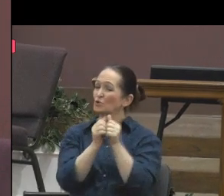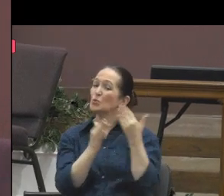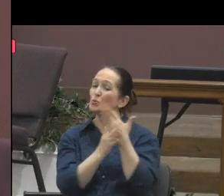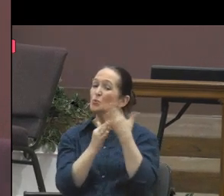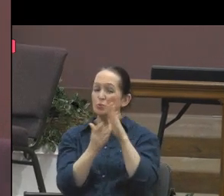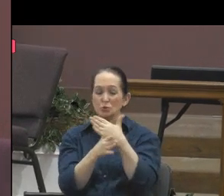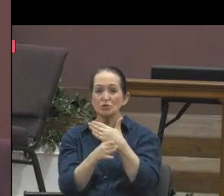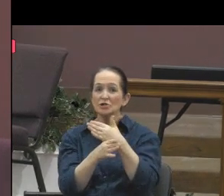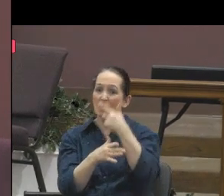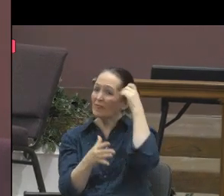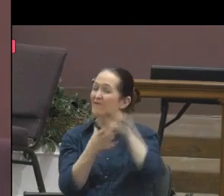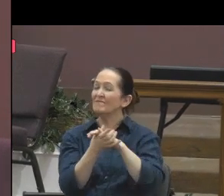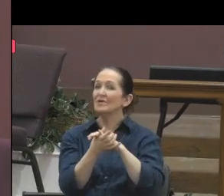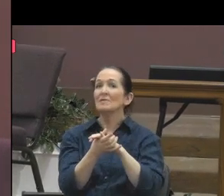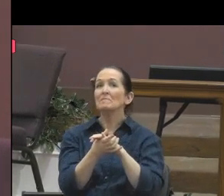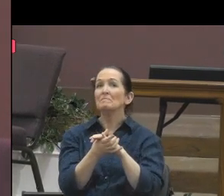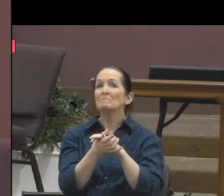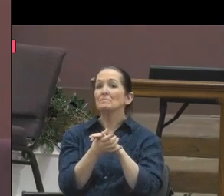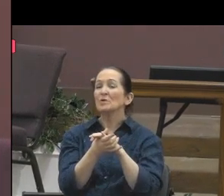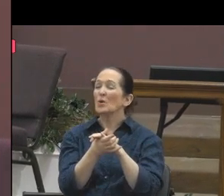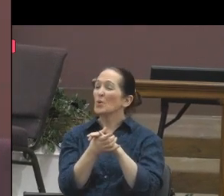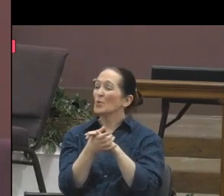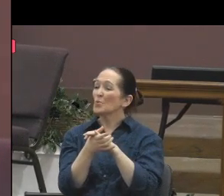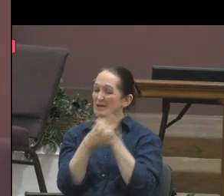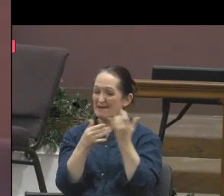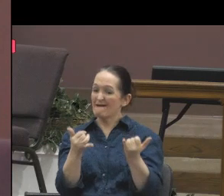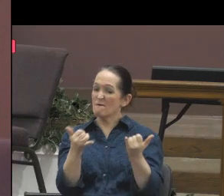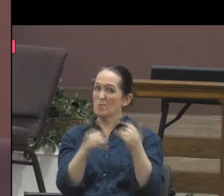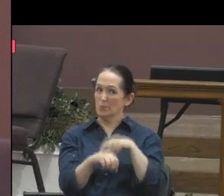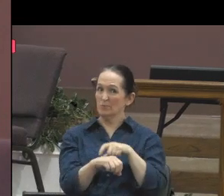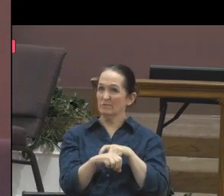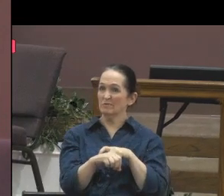We have come to a point where